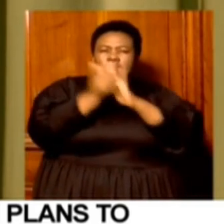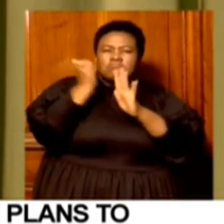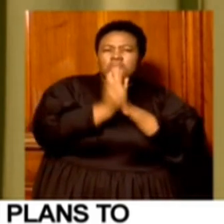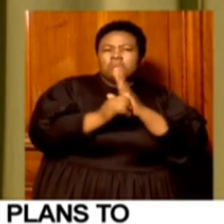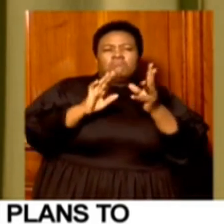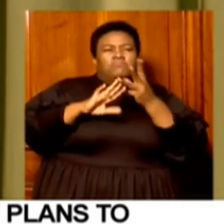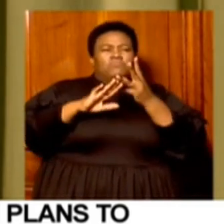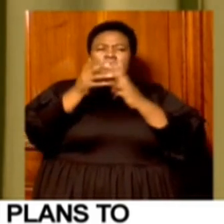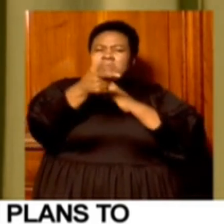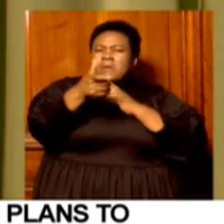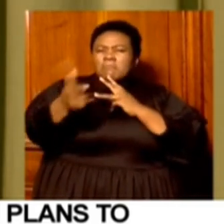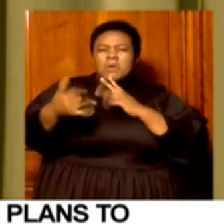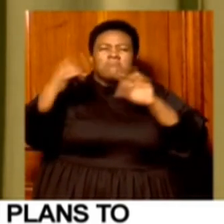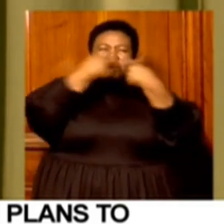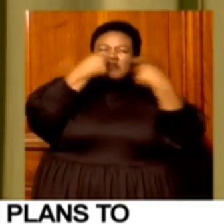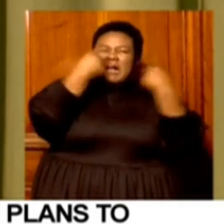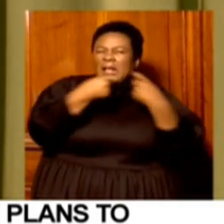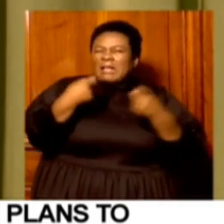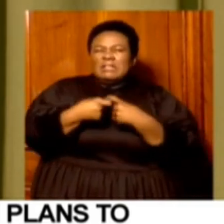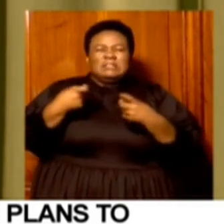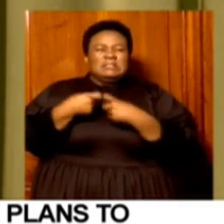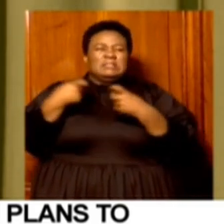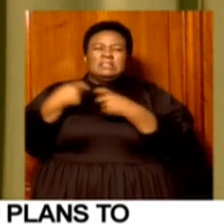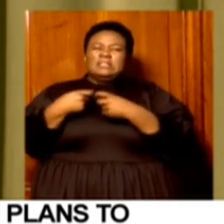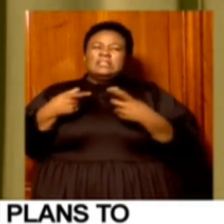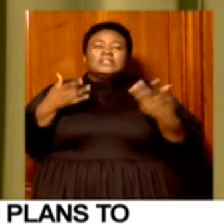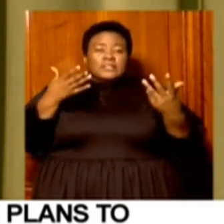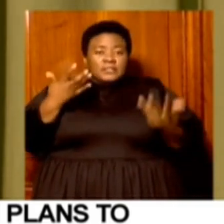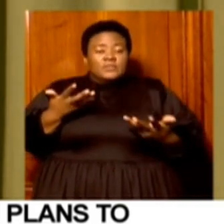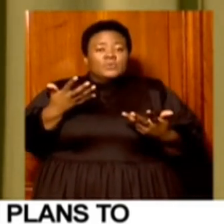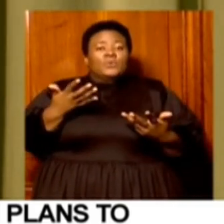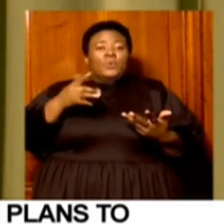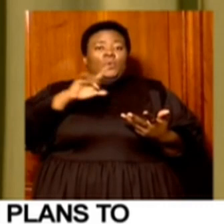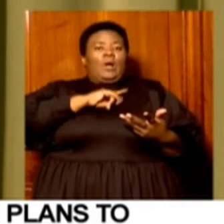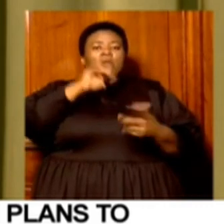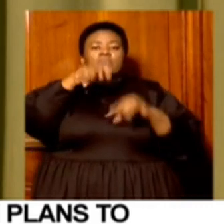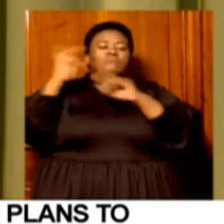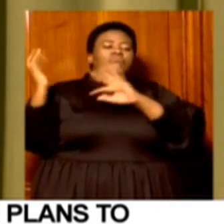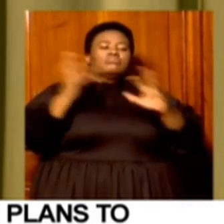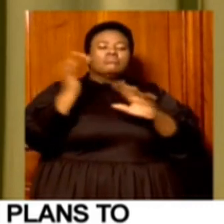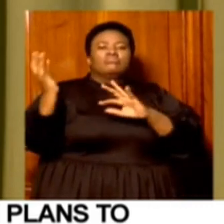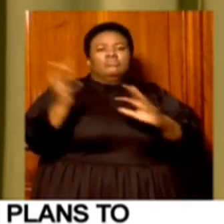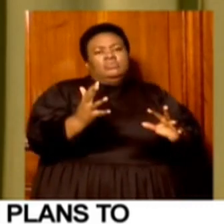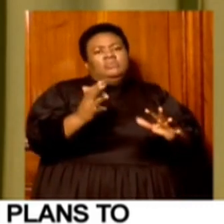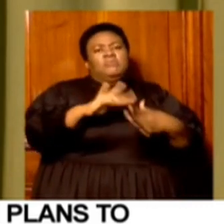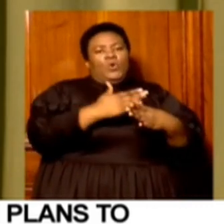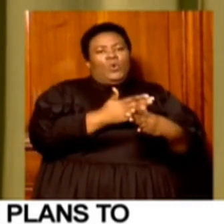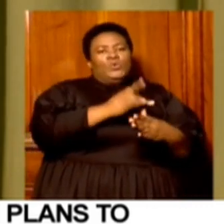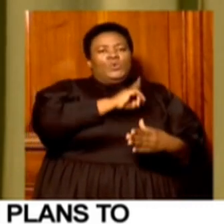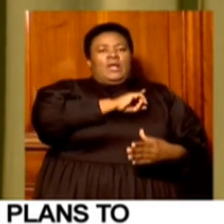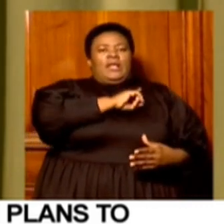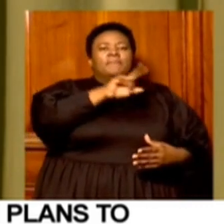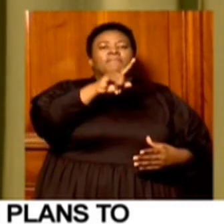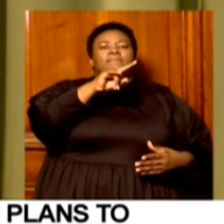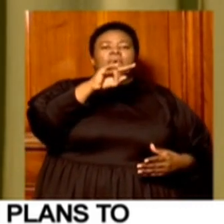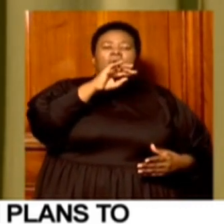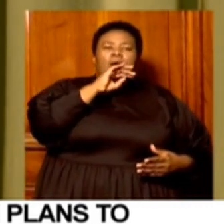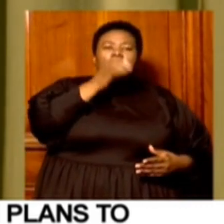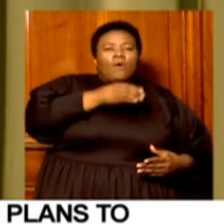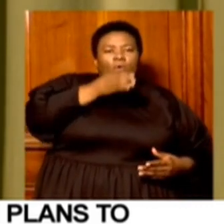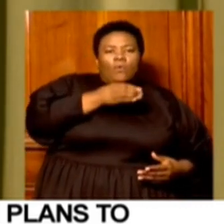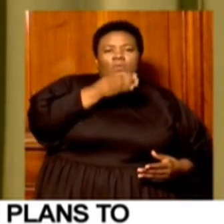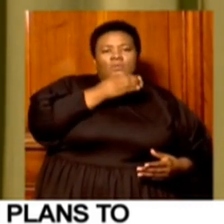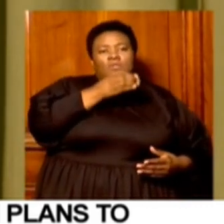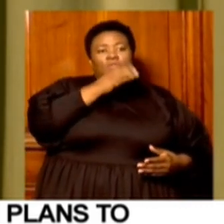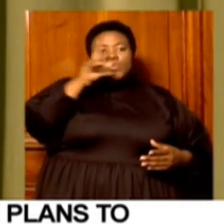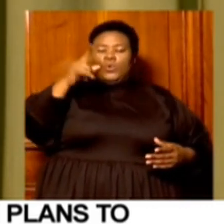or in serious fights induced by alcohol. We opted that instead